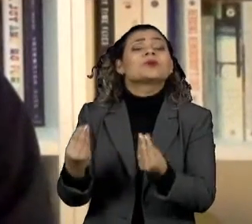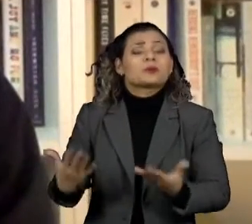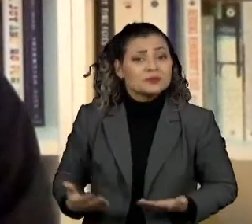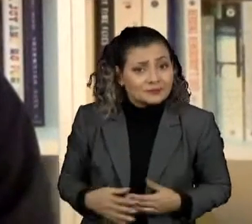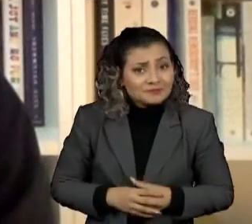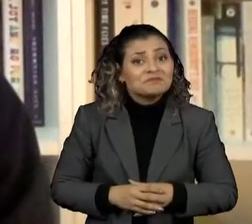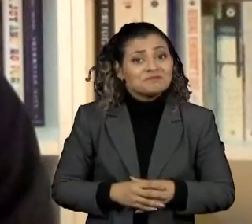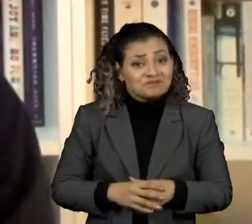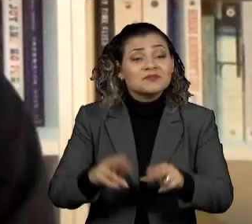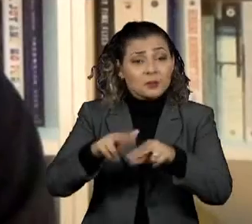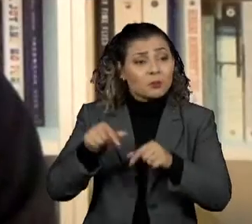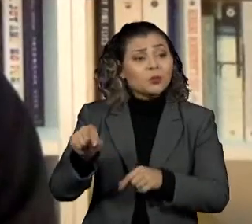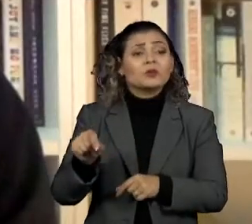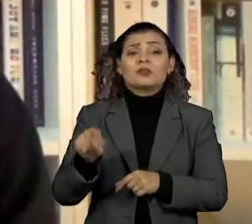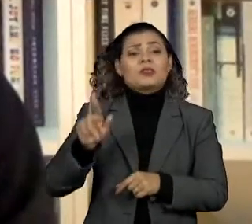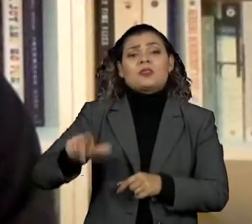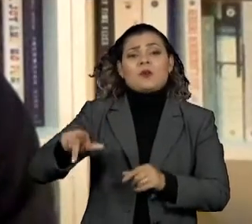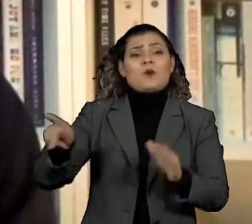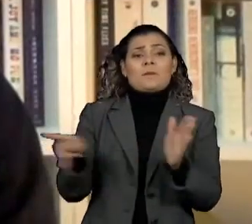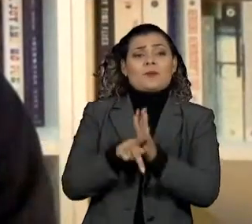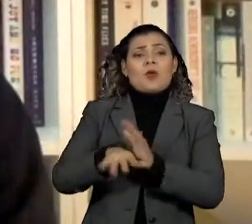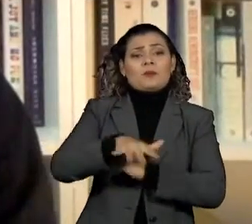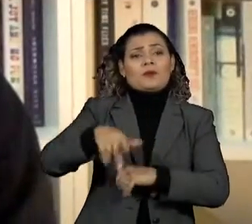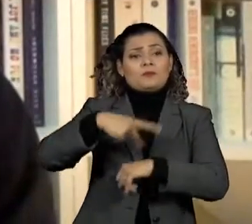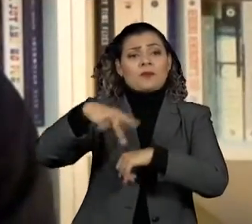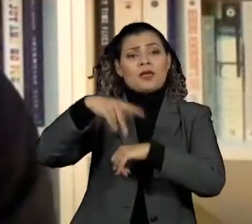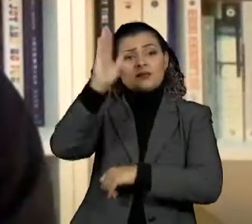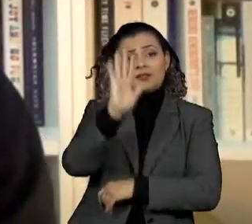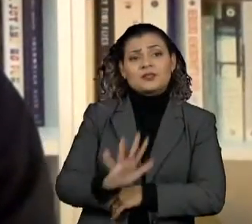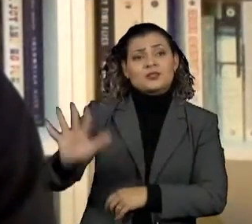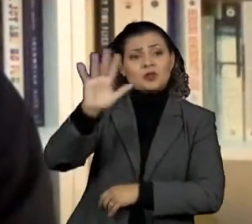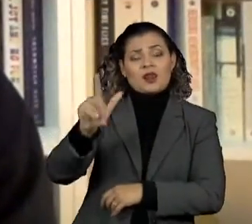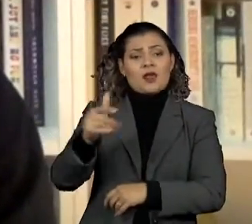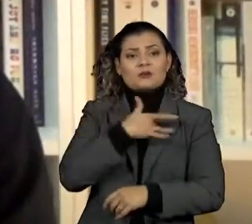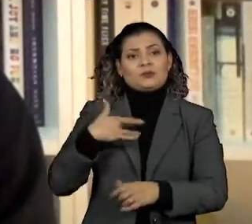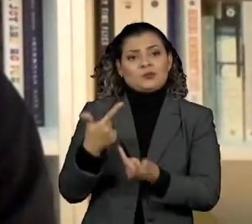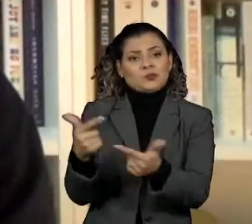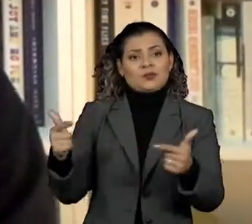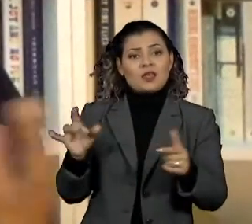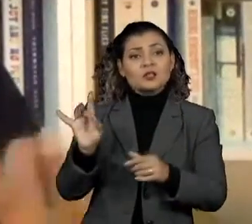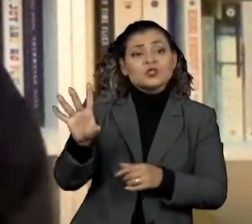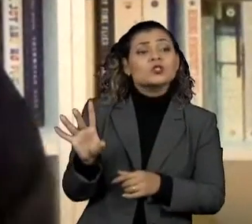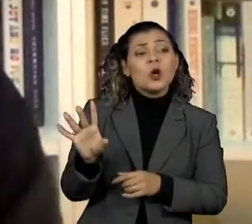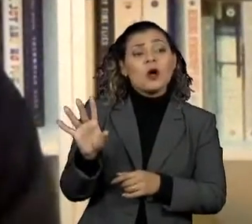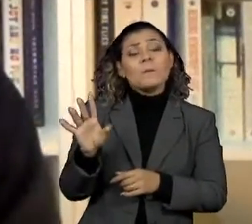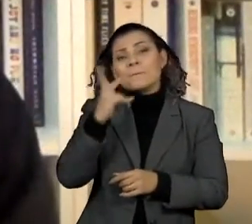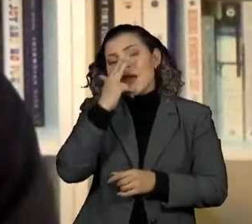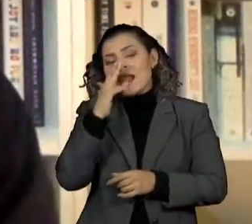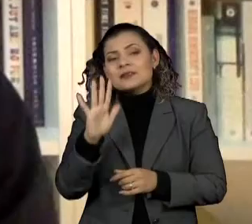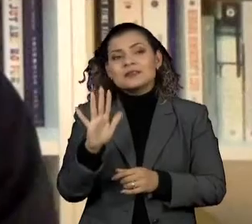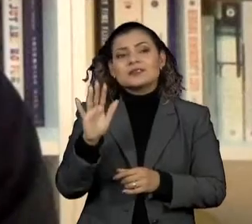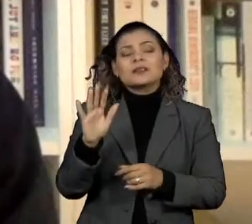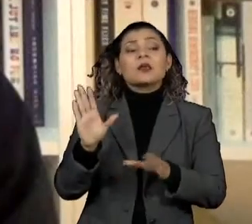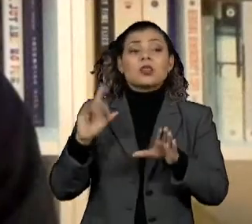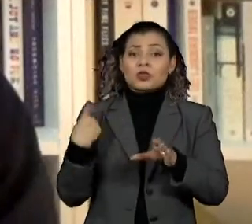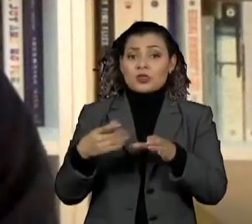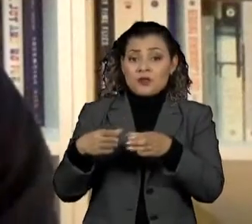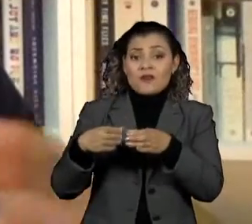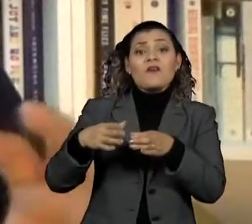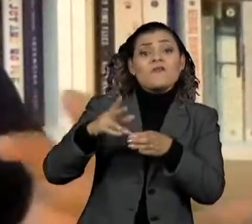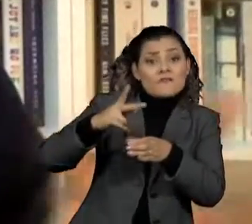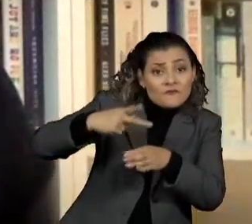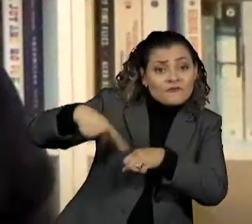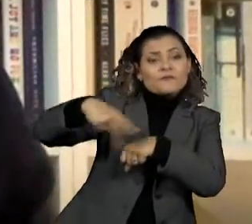is not regulated at a national level, and because we are a